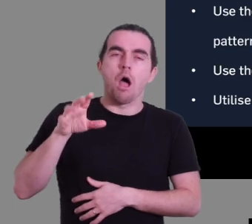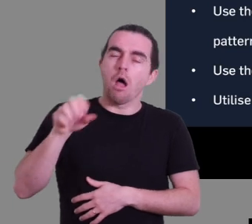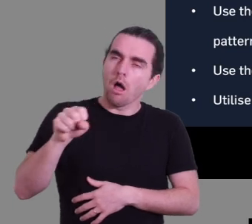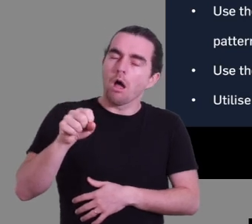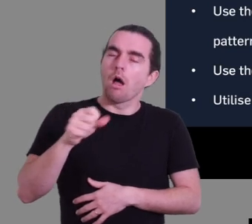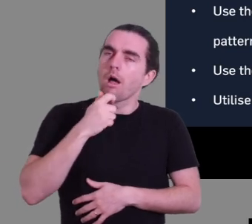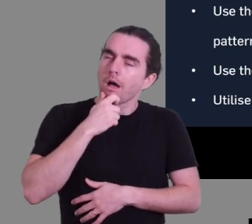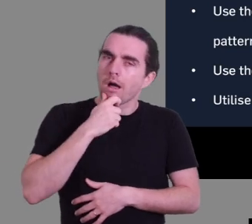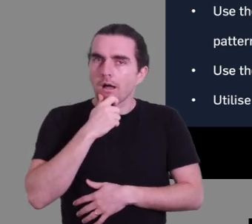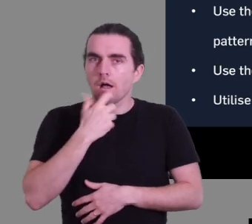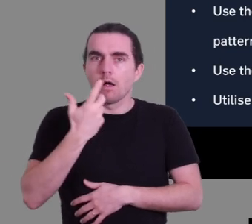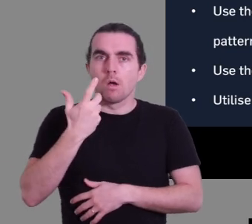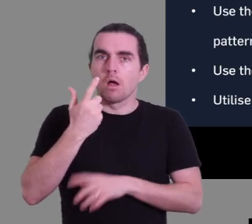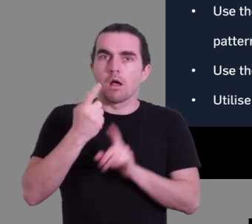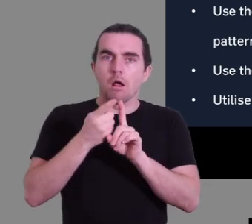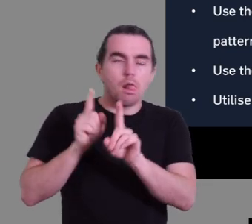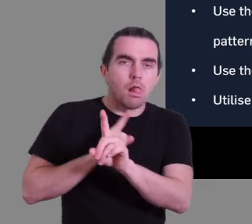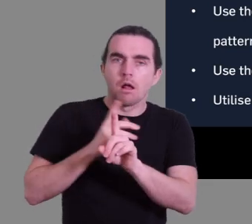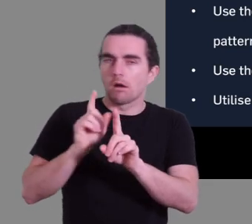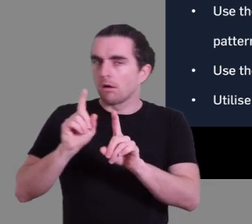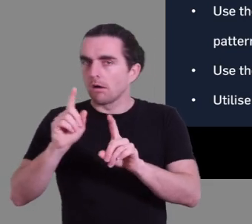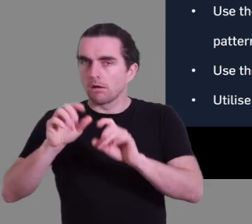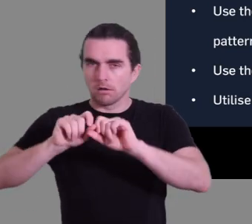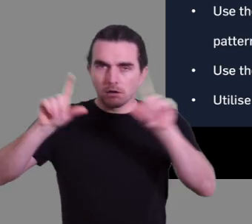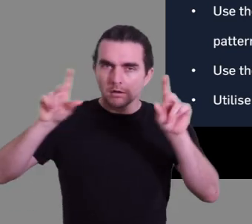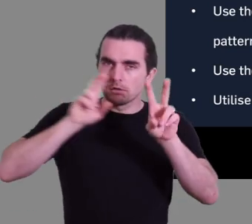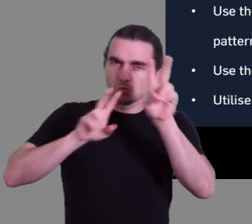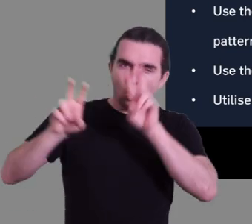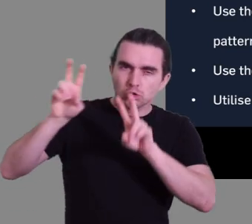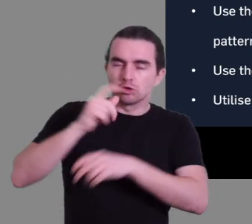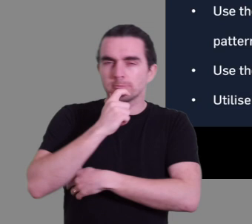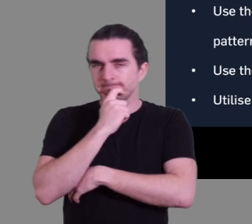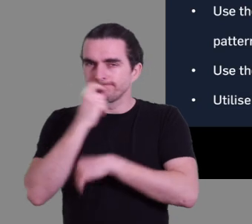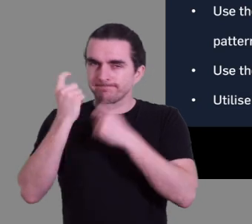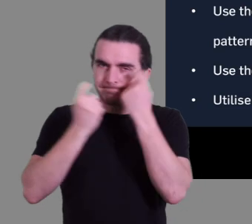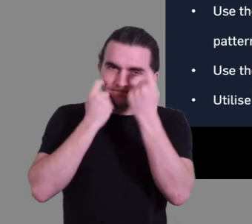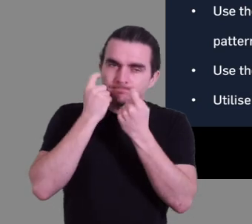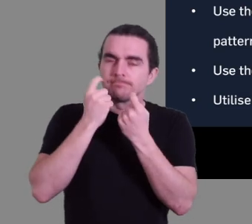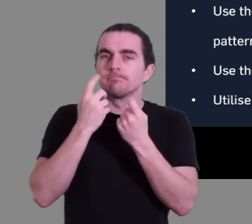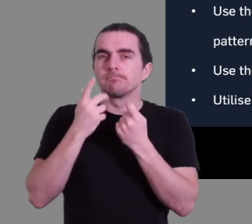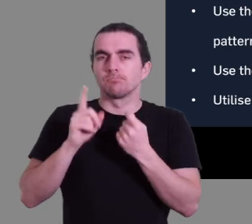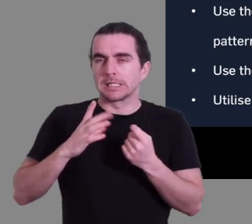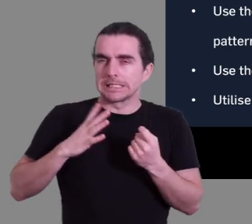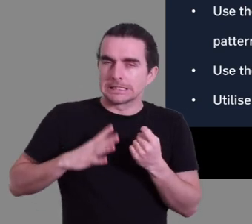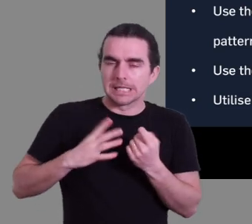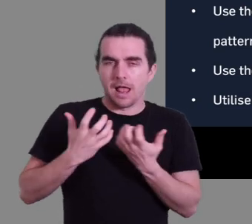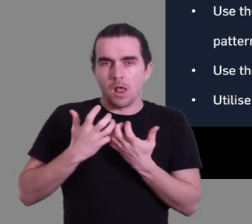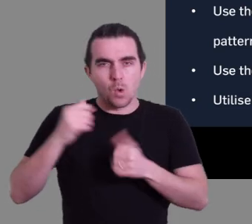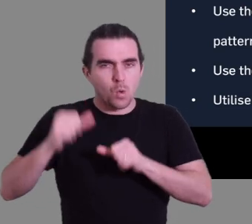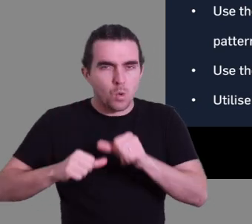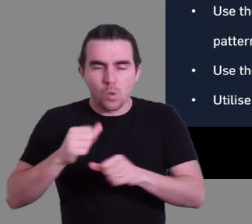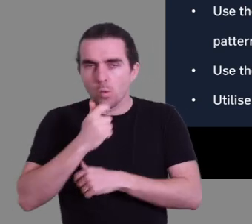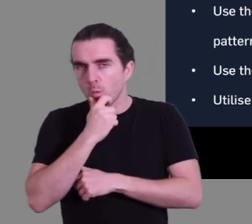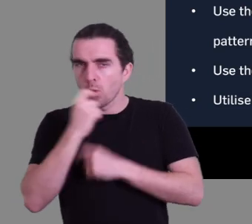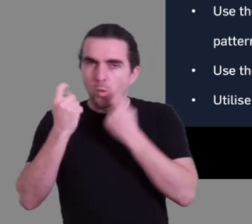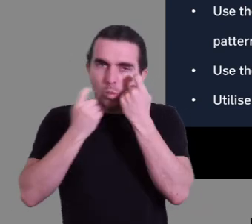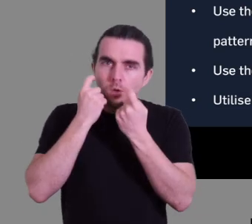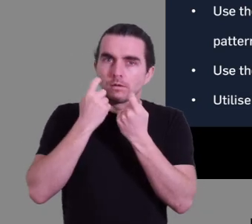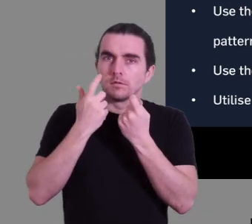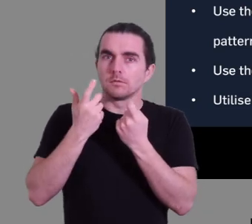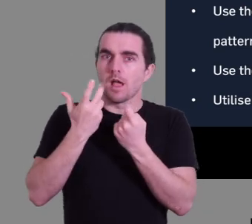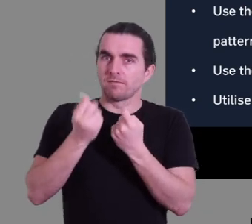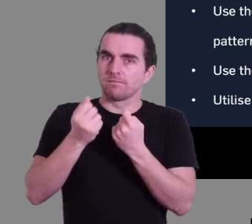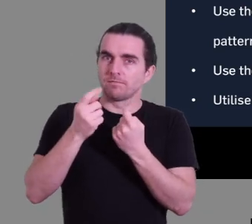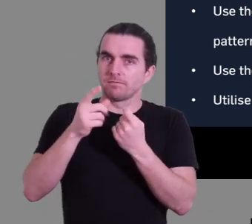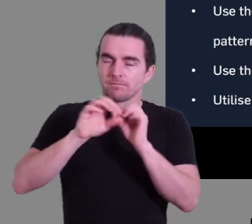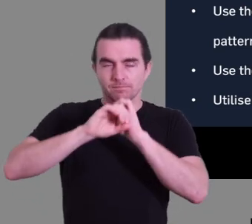come, So you're slowly building up those pictures and checking them on it, and really what you need in the end is they